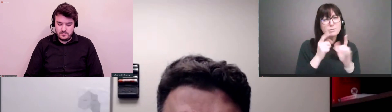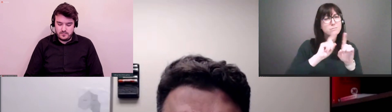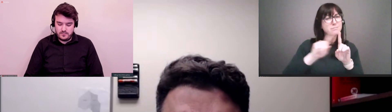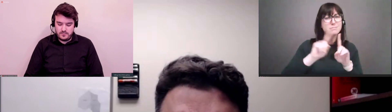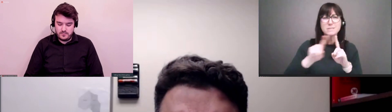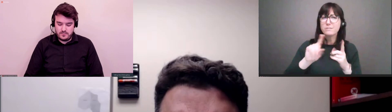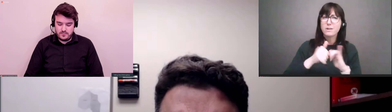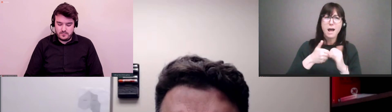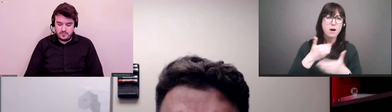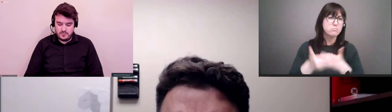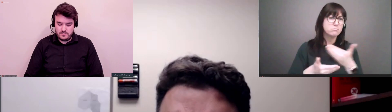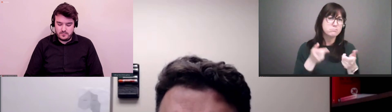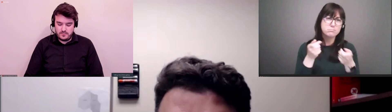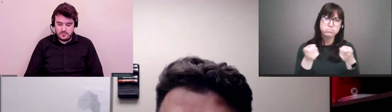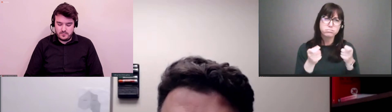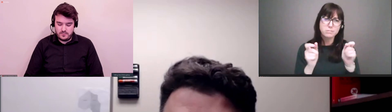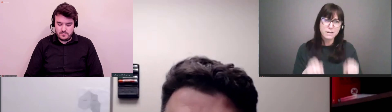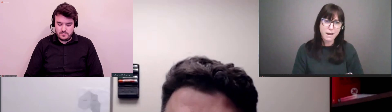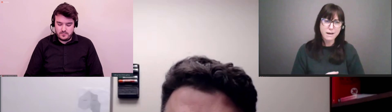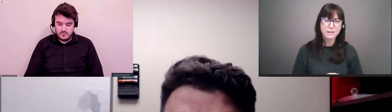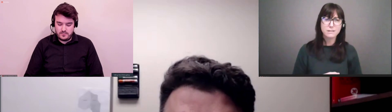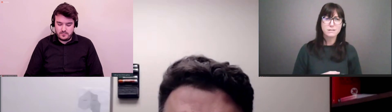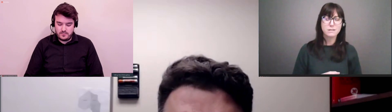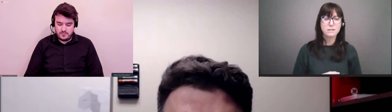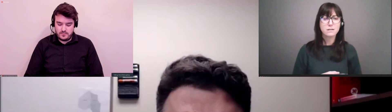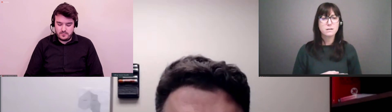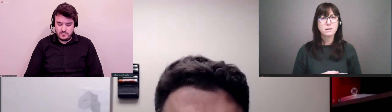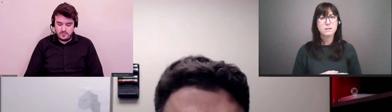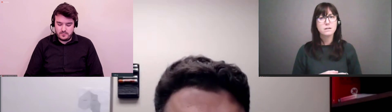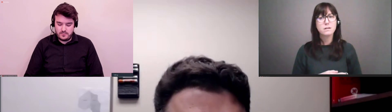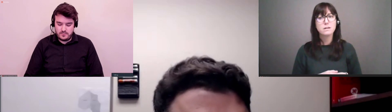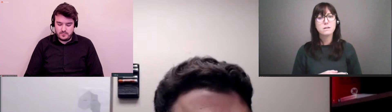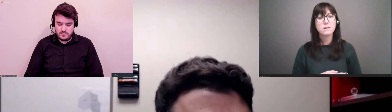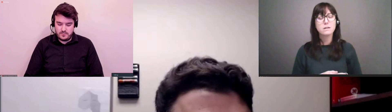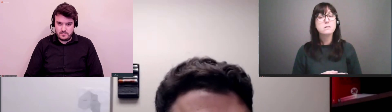contribute. There are But, you know, resources people on our.